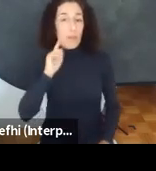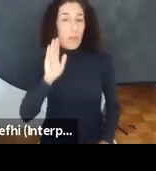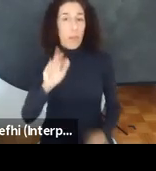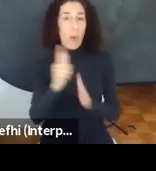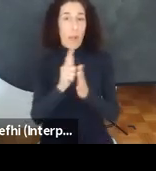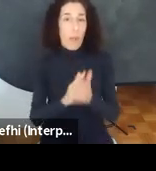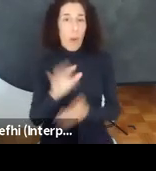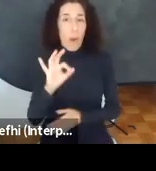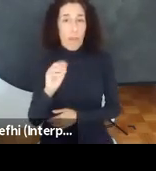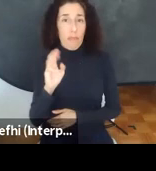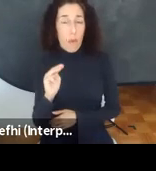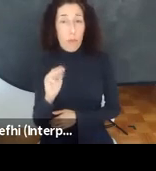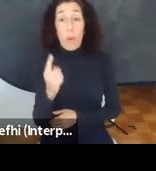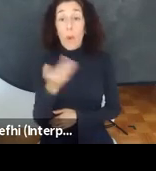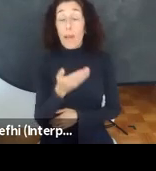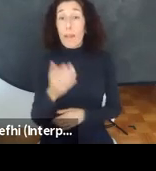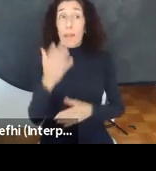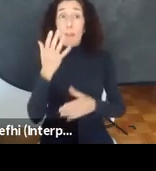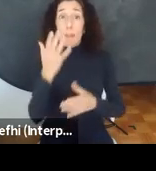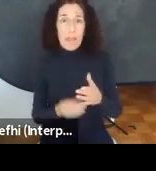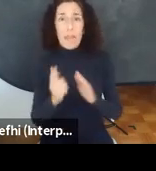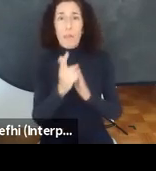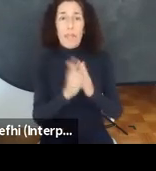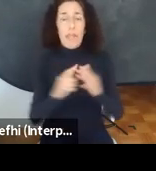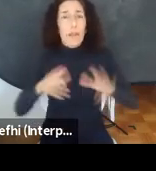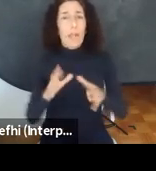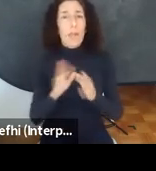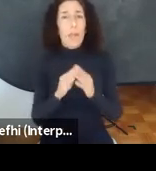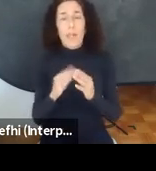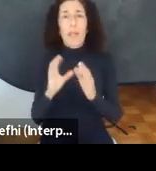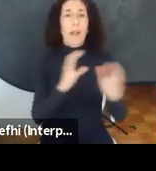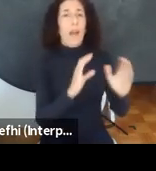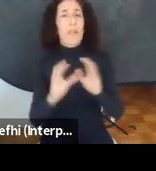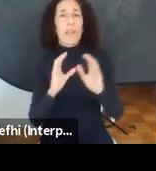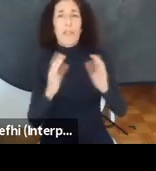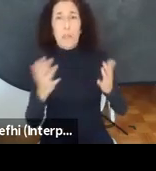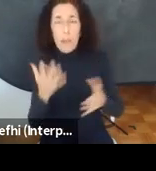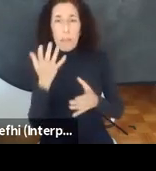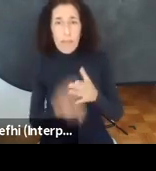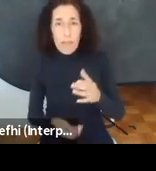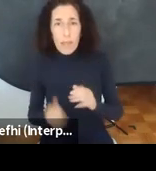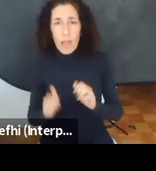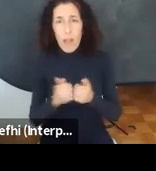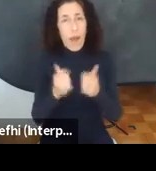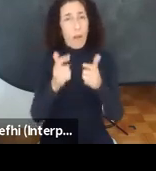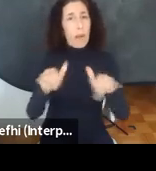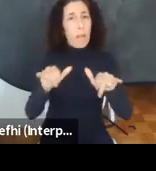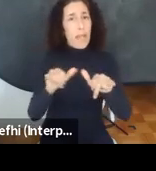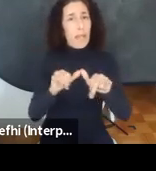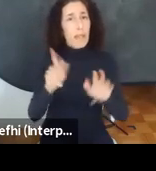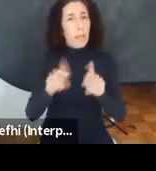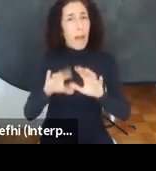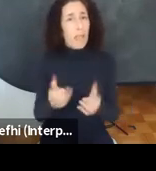in our conversation in the legal community is how large the population is that we serve that have disabilities. Hiring lawyers who